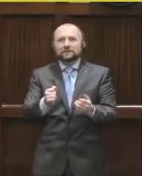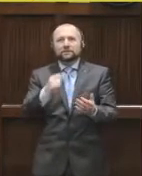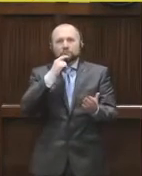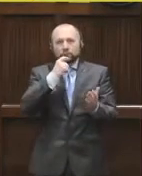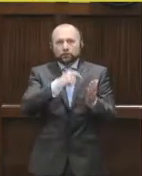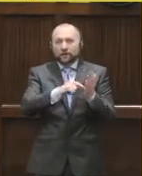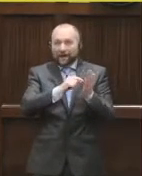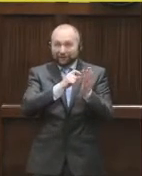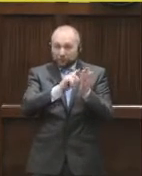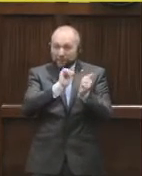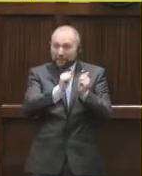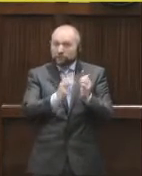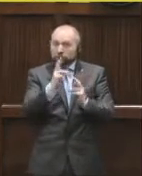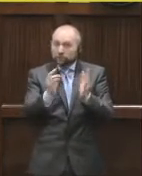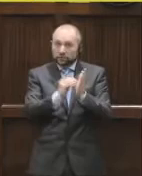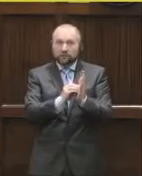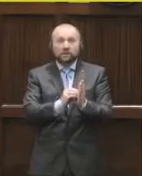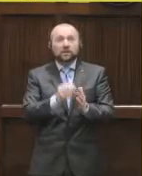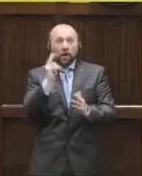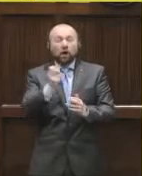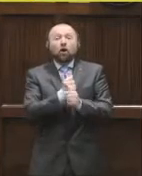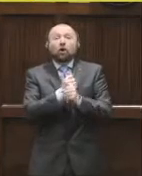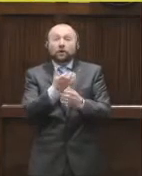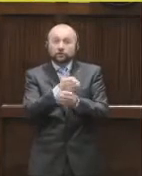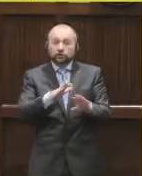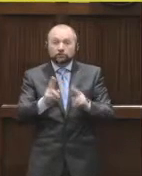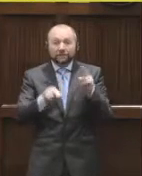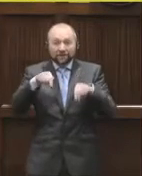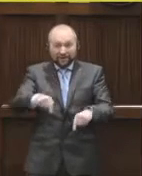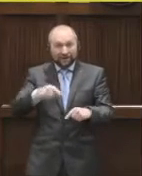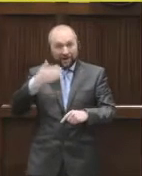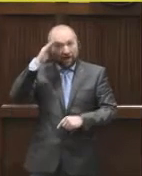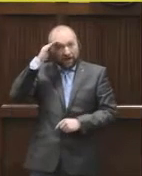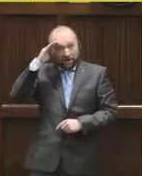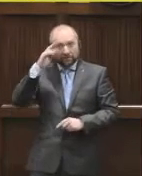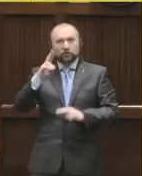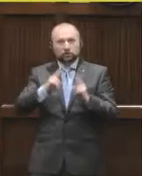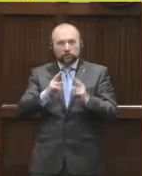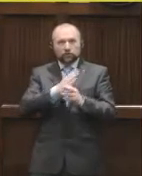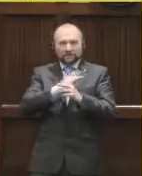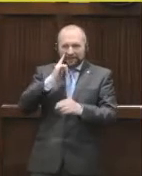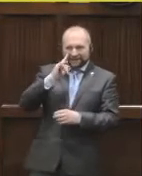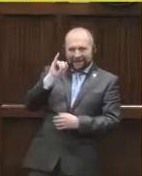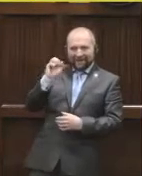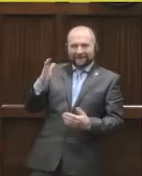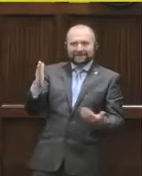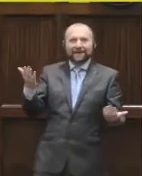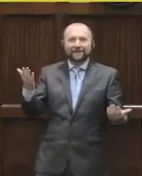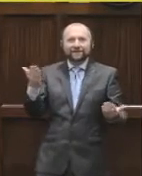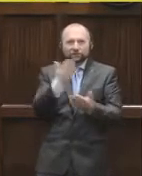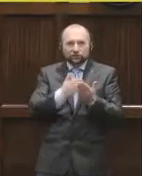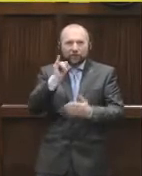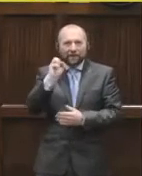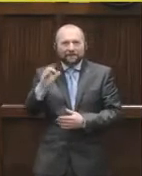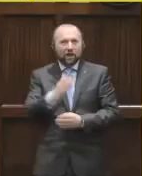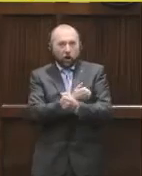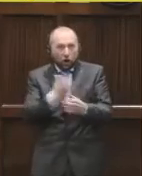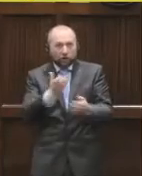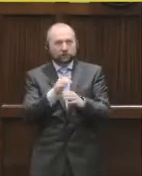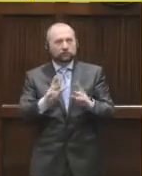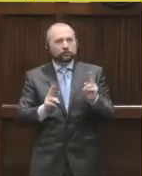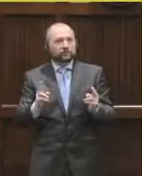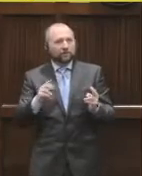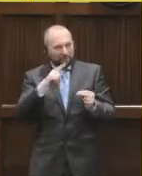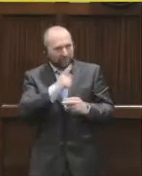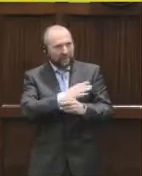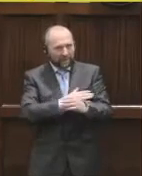that all of our children in our education system should be exposed to ISL, so that we can all communicate with each